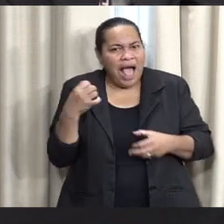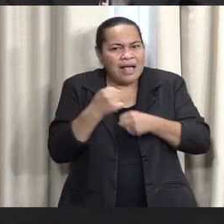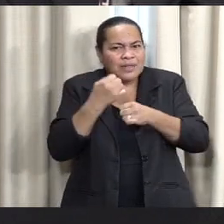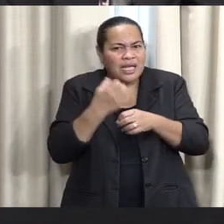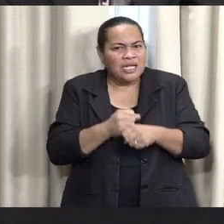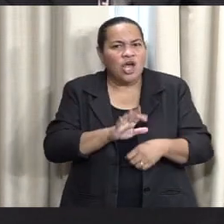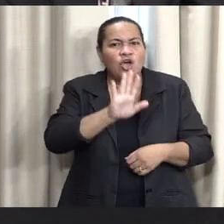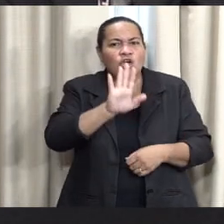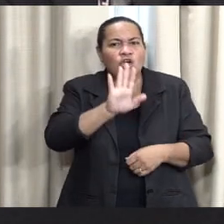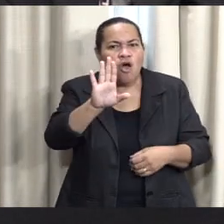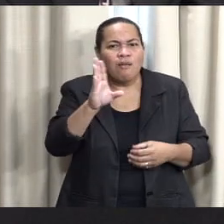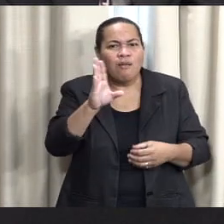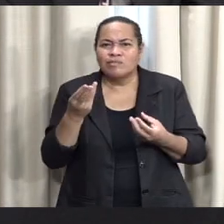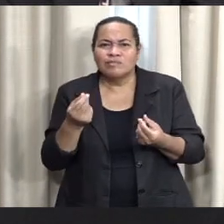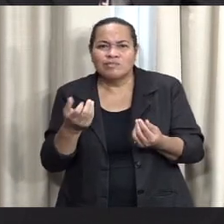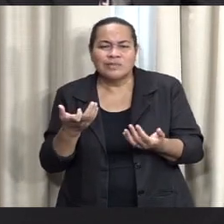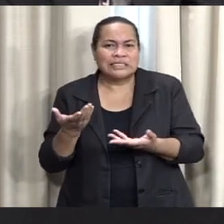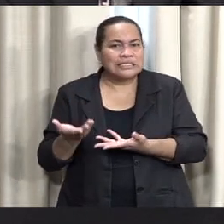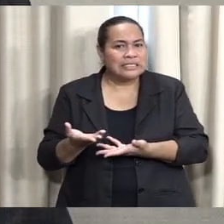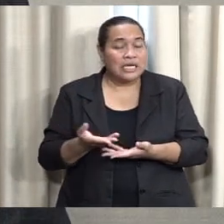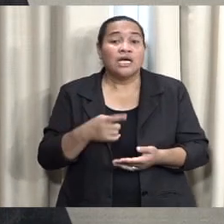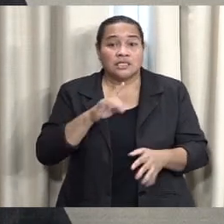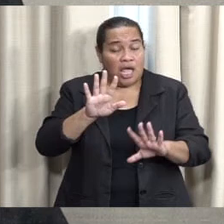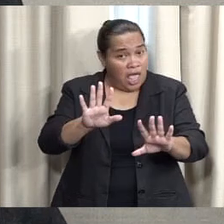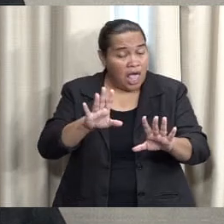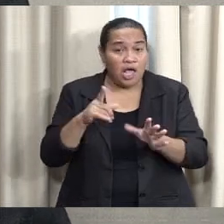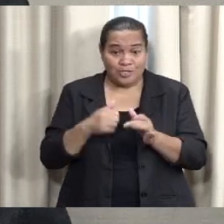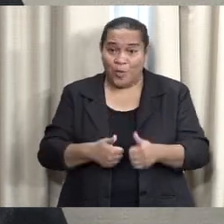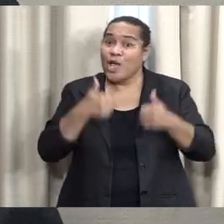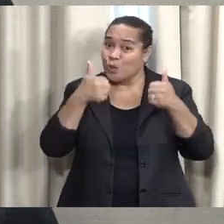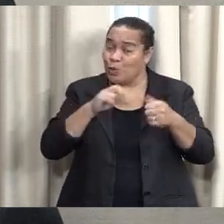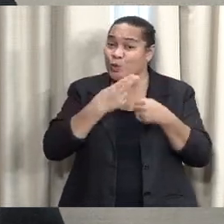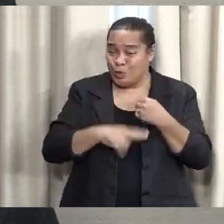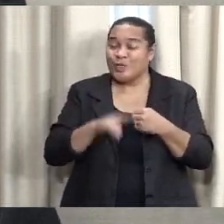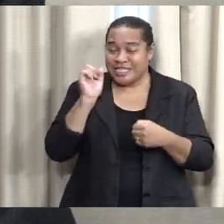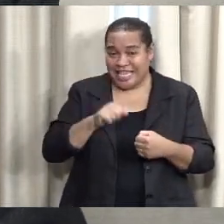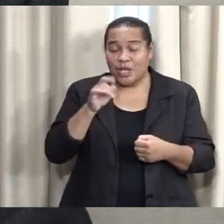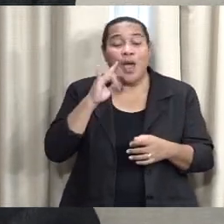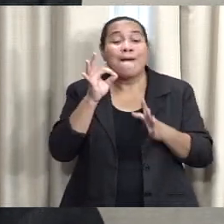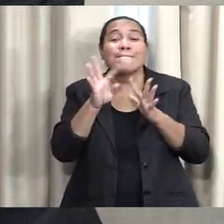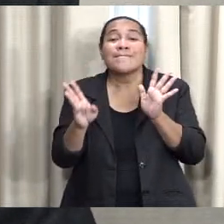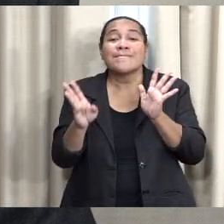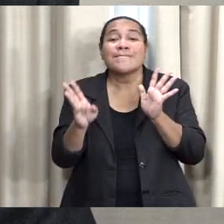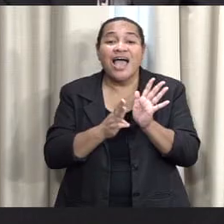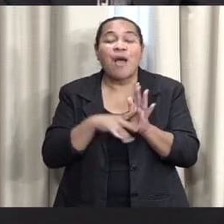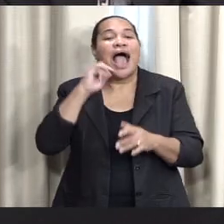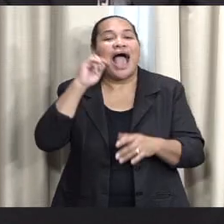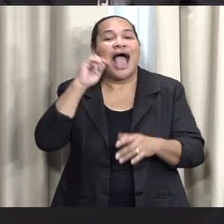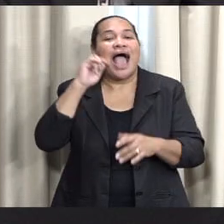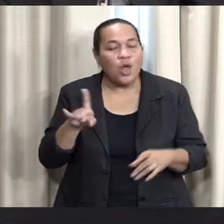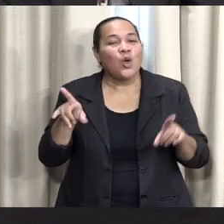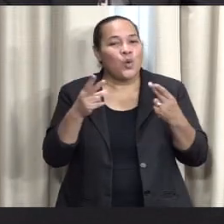regards to those who are on TSLS? There will all be good news when the Honorable Prime Minister, again with